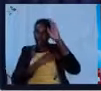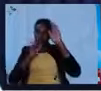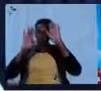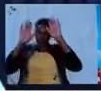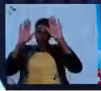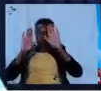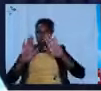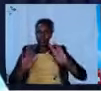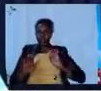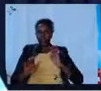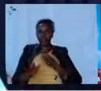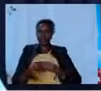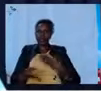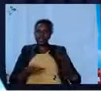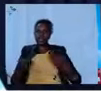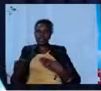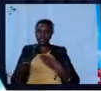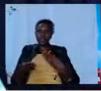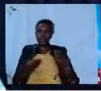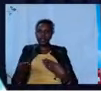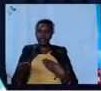serve. What a mighty God we